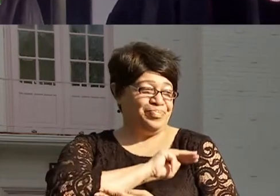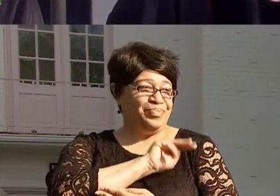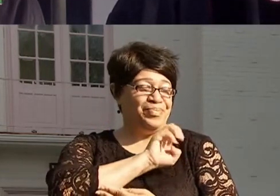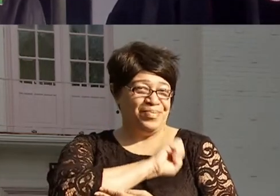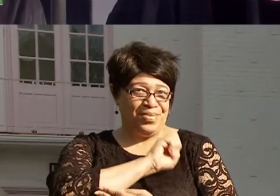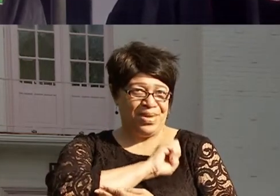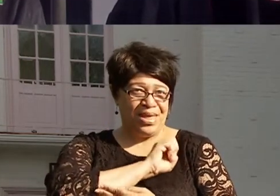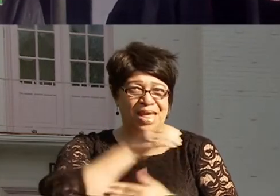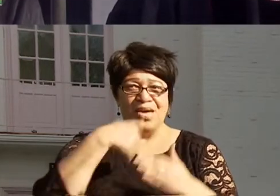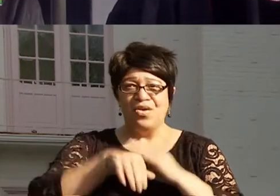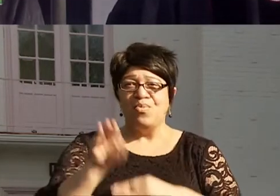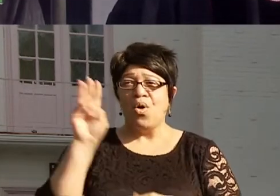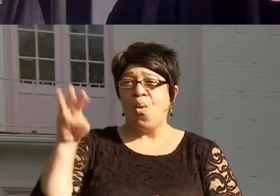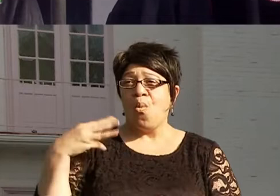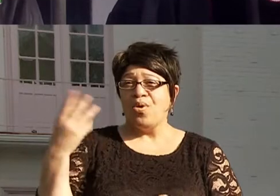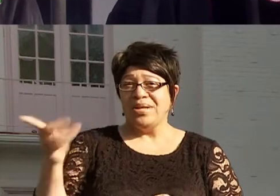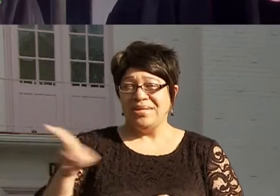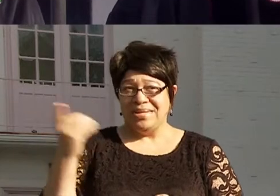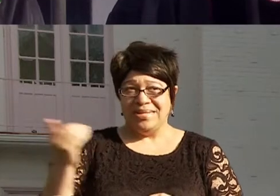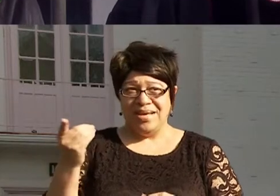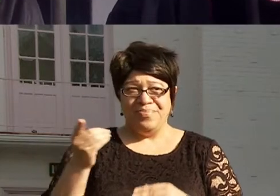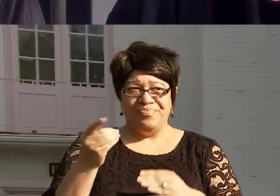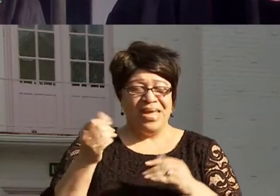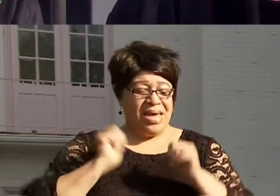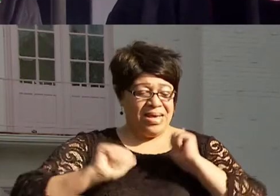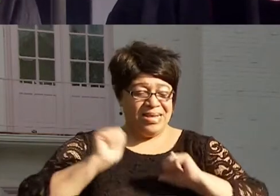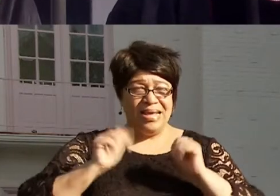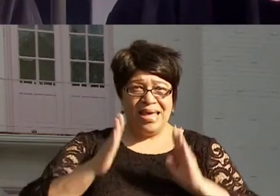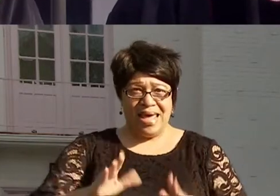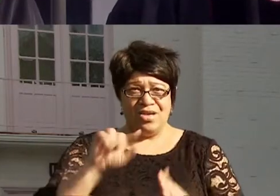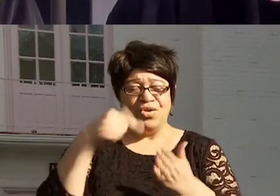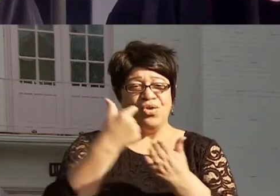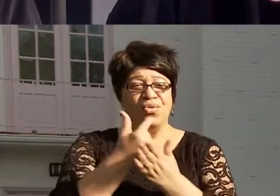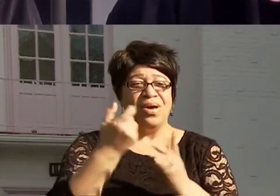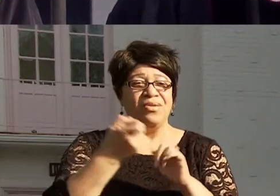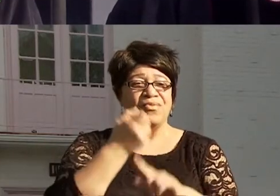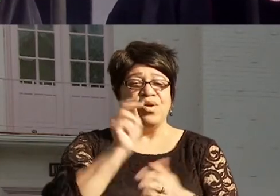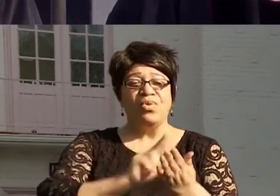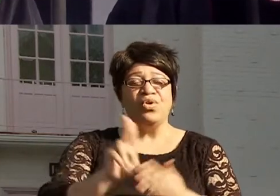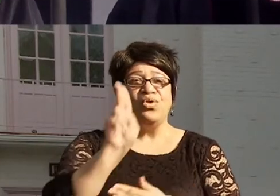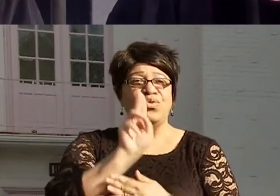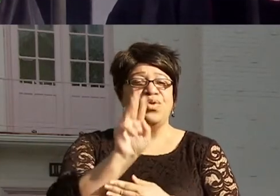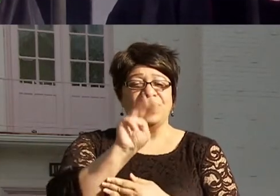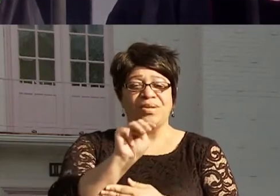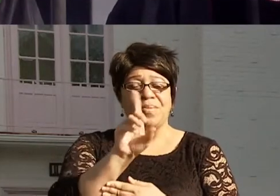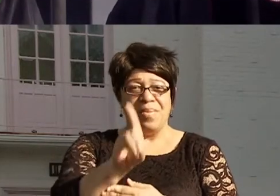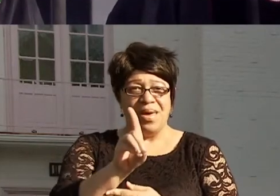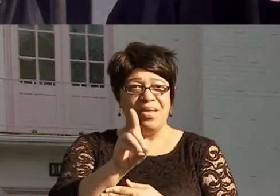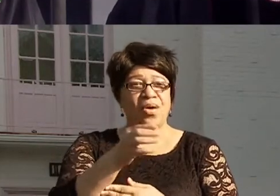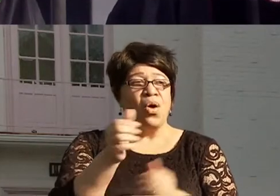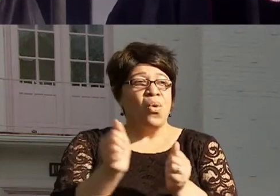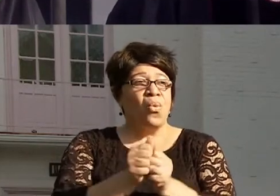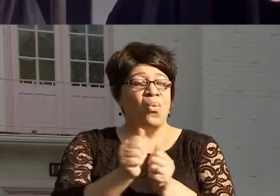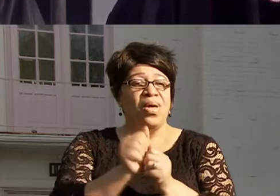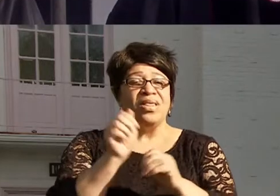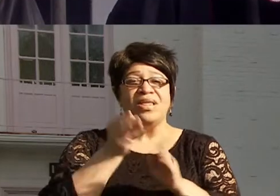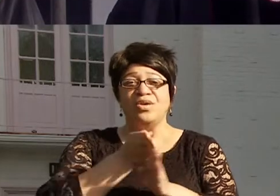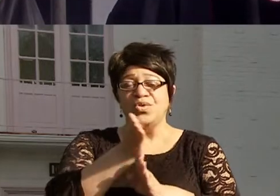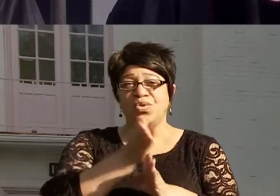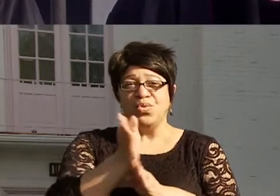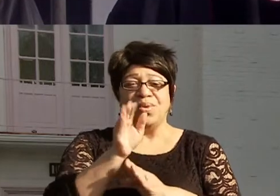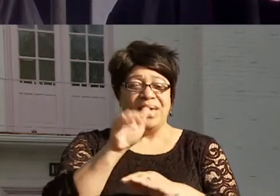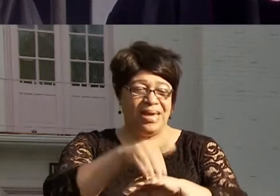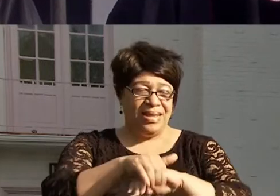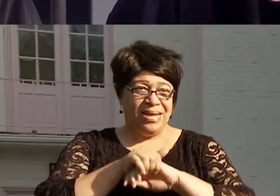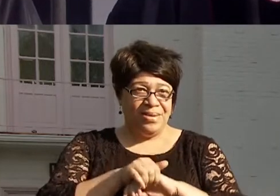is a renowned actor. Ealy graduated from the University of Maryland in College Park with a degree in English. At